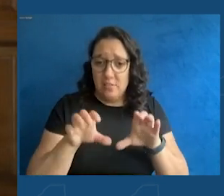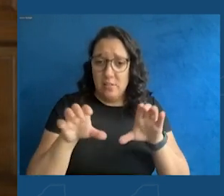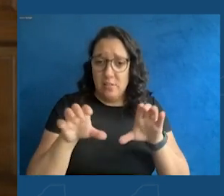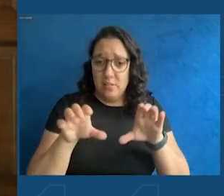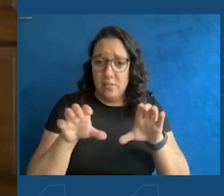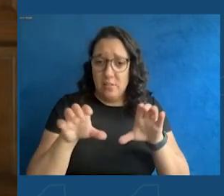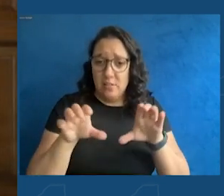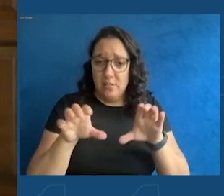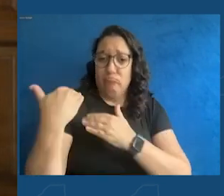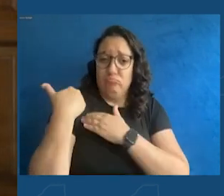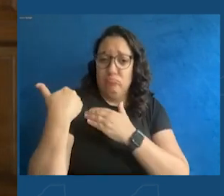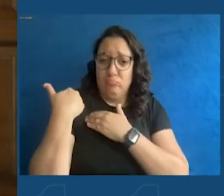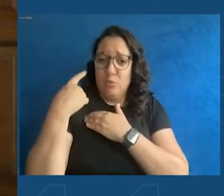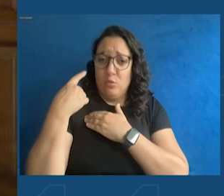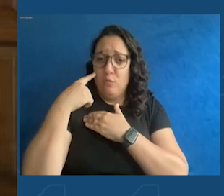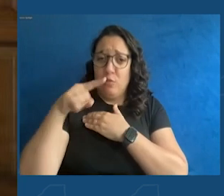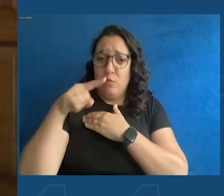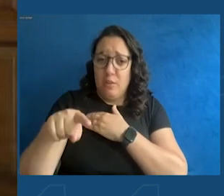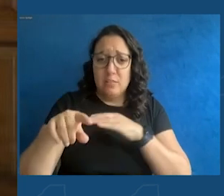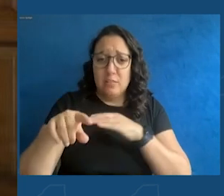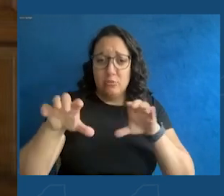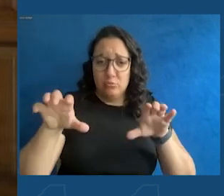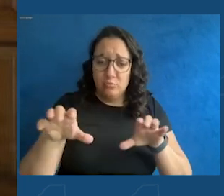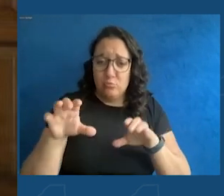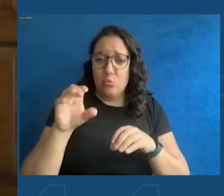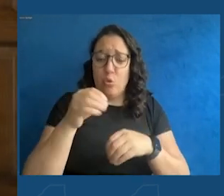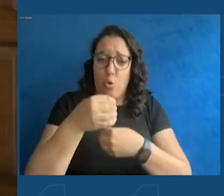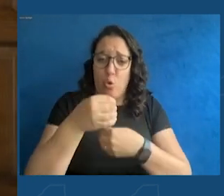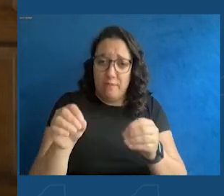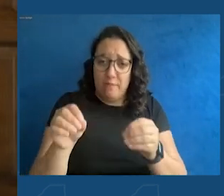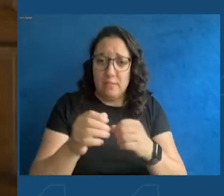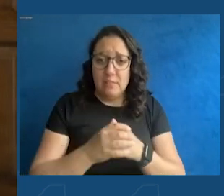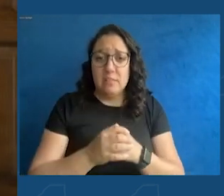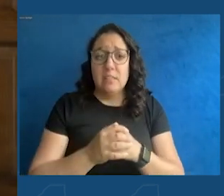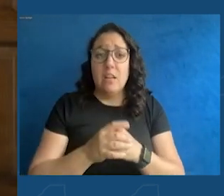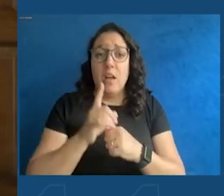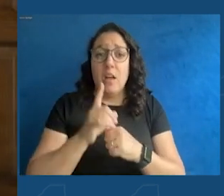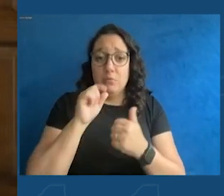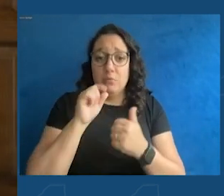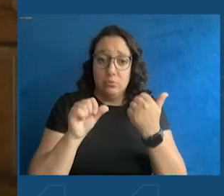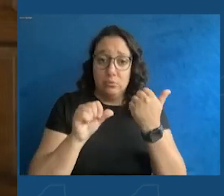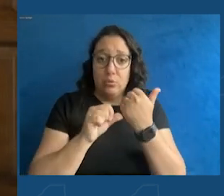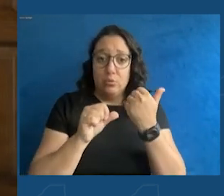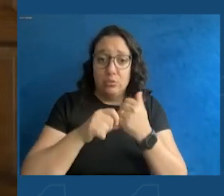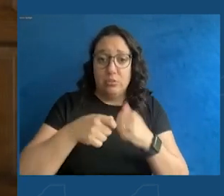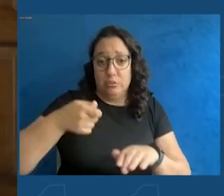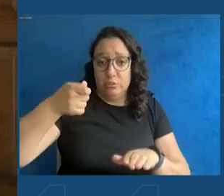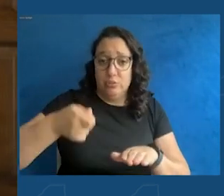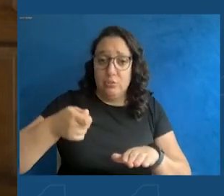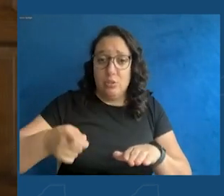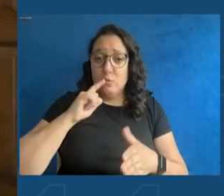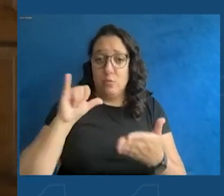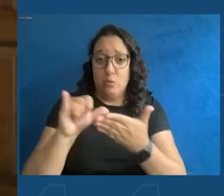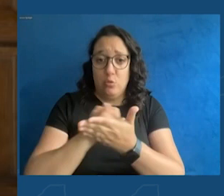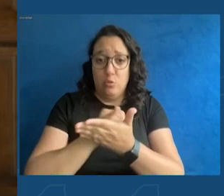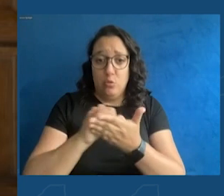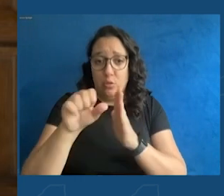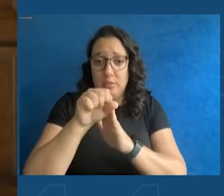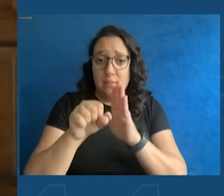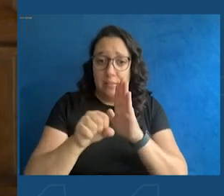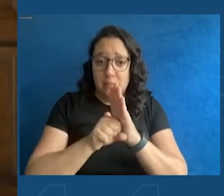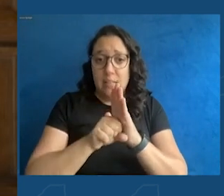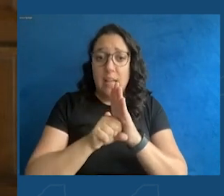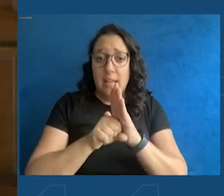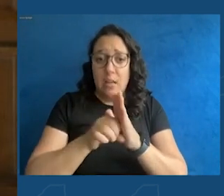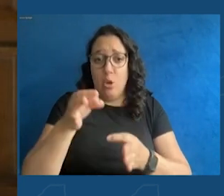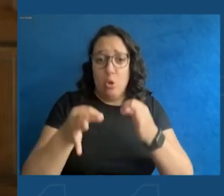the office of Associate Judge of Associate Judge of the New York State Court of Appeals of the New York State Court of Appeals to the best of my